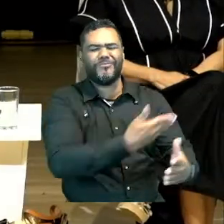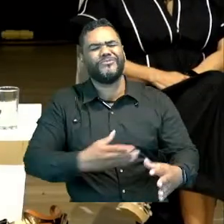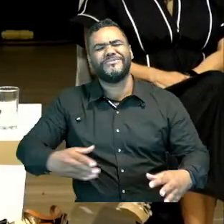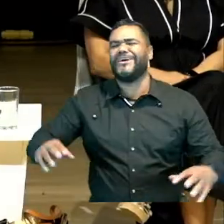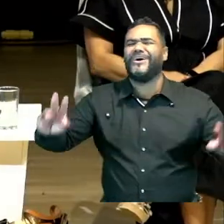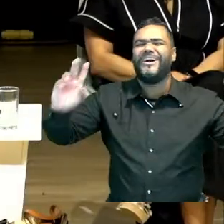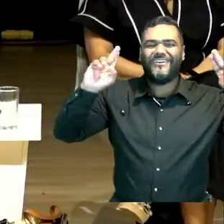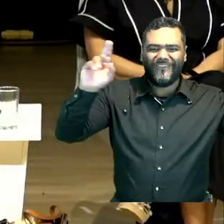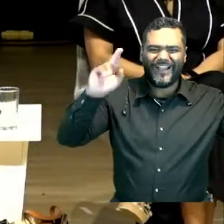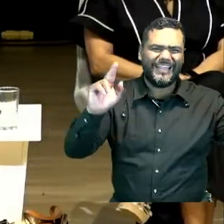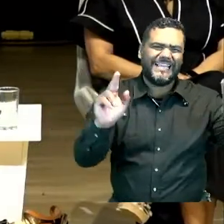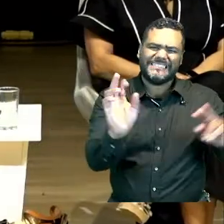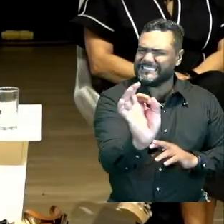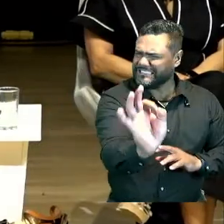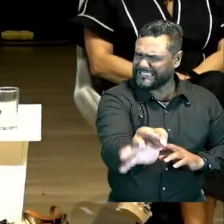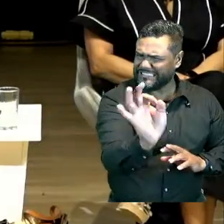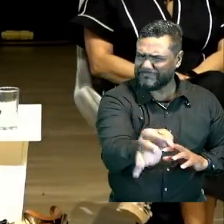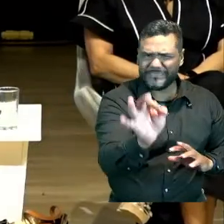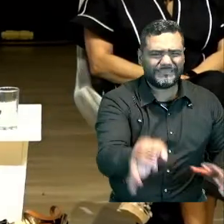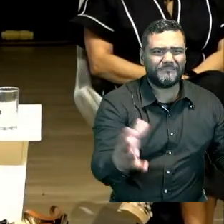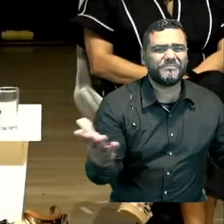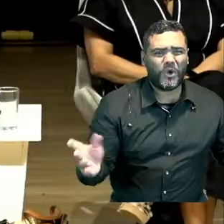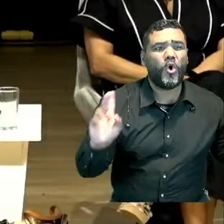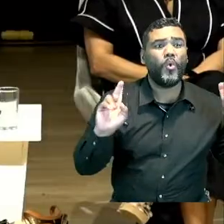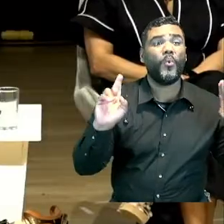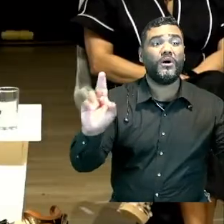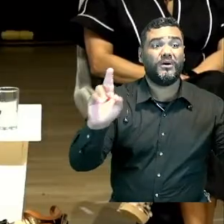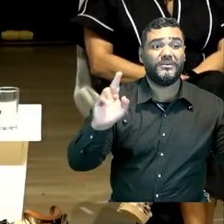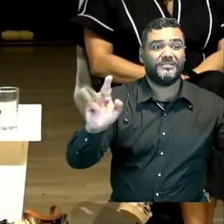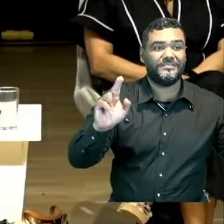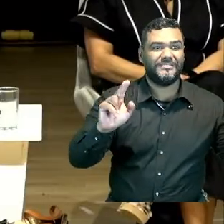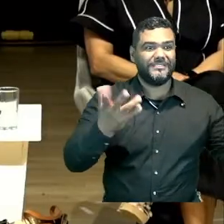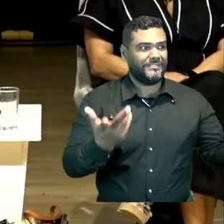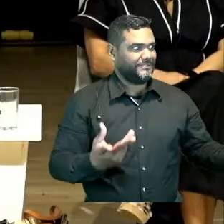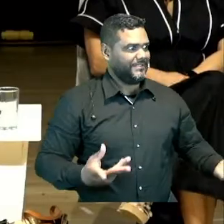So music needs to continue to be